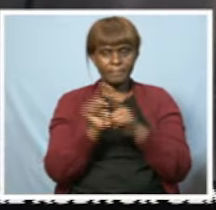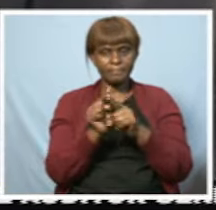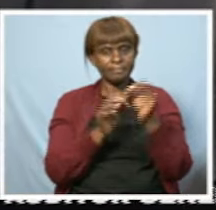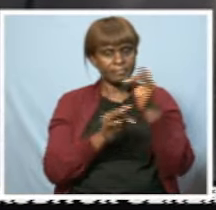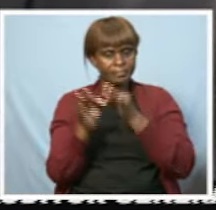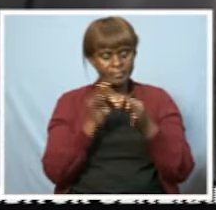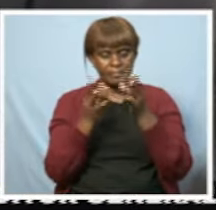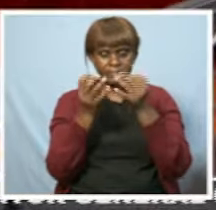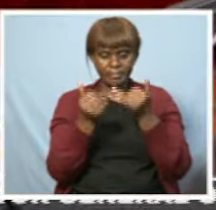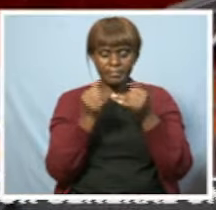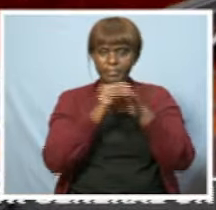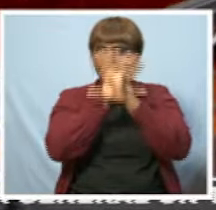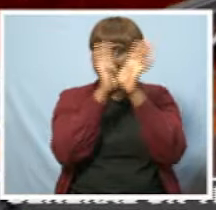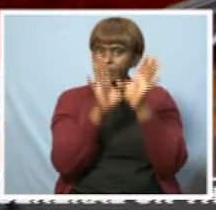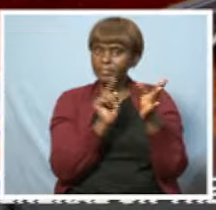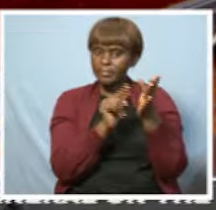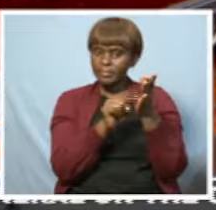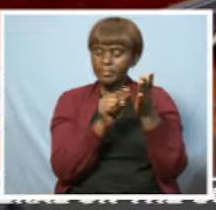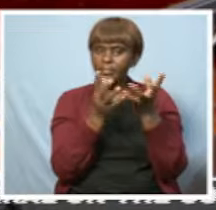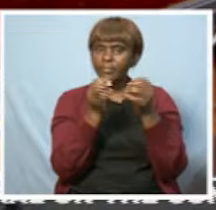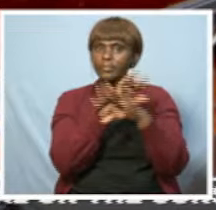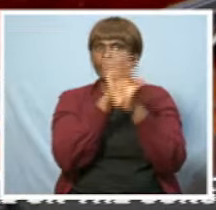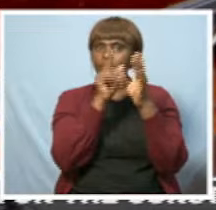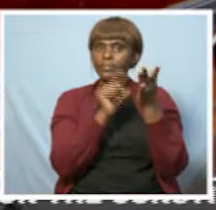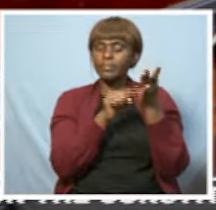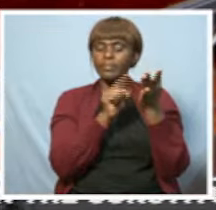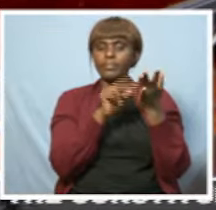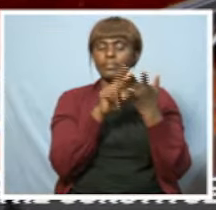what we want corrected in this Yes. report.